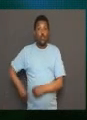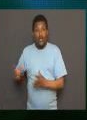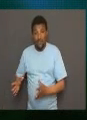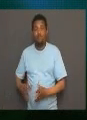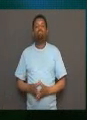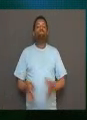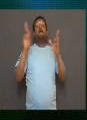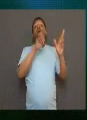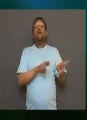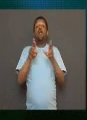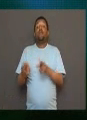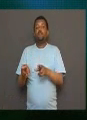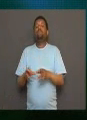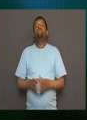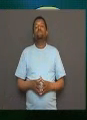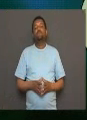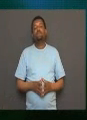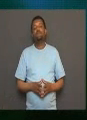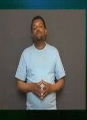Students, let's get ready.